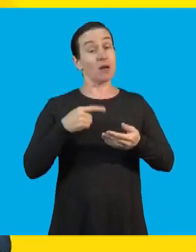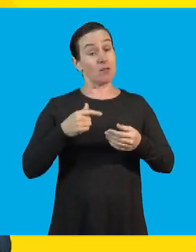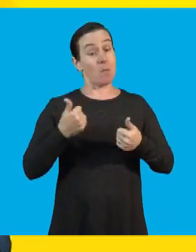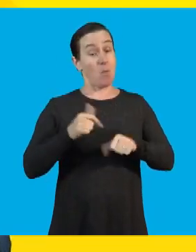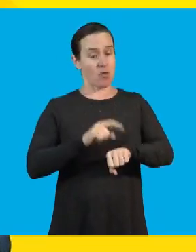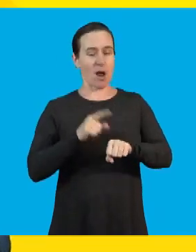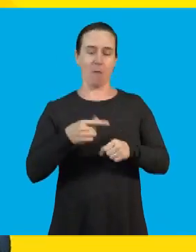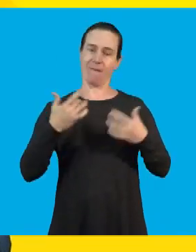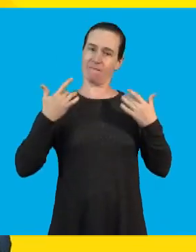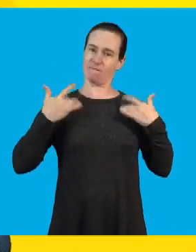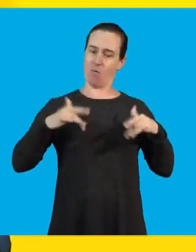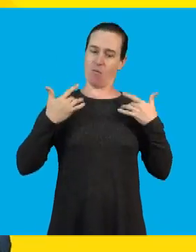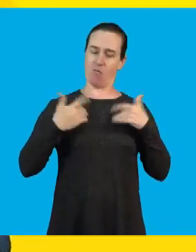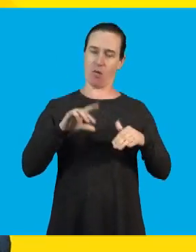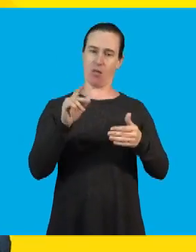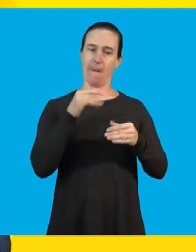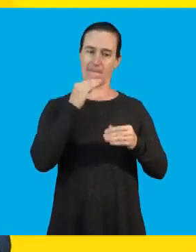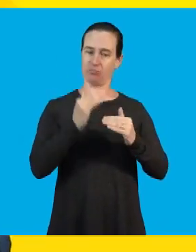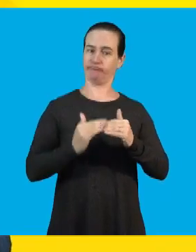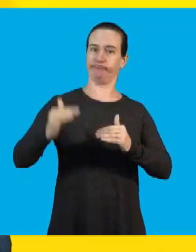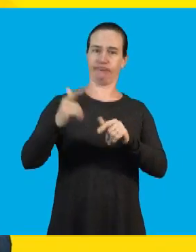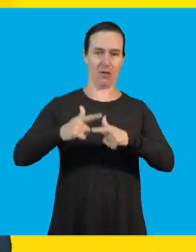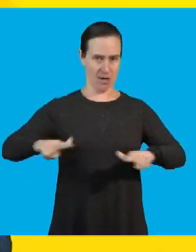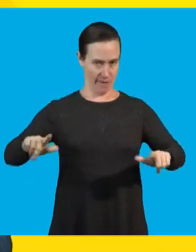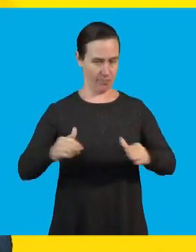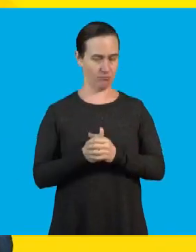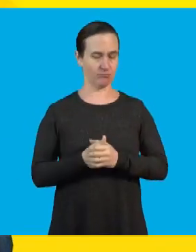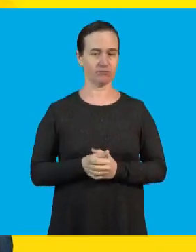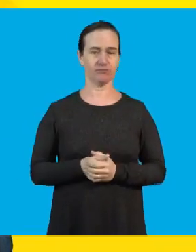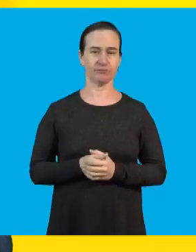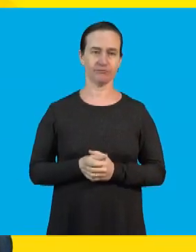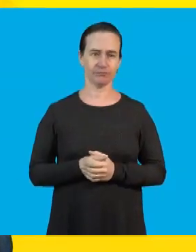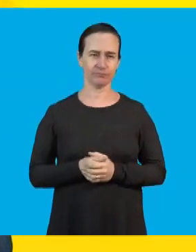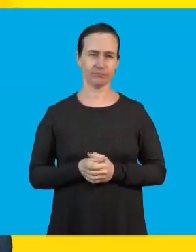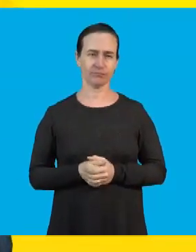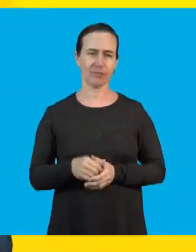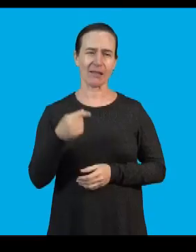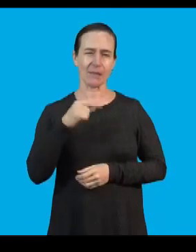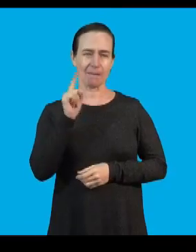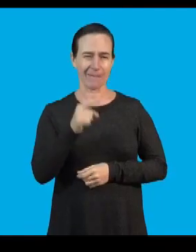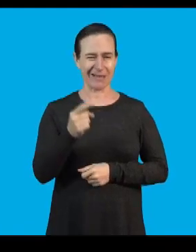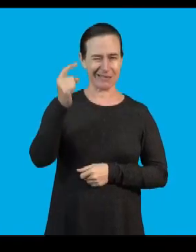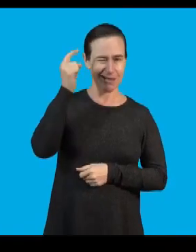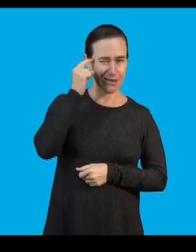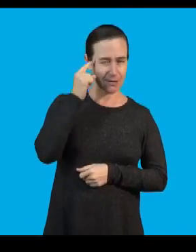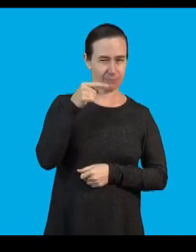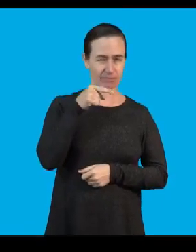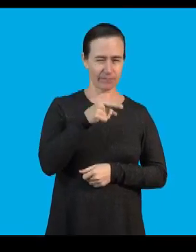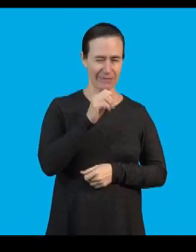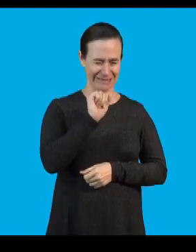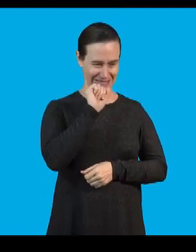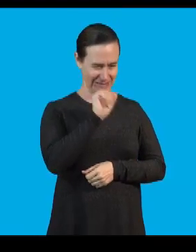right? So you need to become accustomed to reading formal language. Then also, you need to consider both the